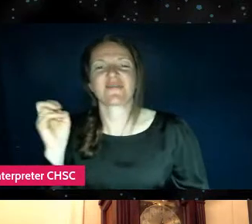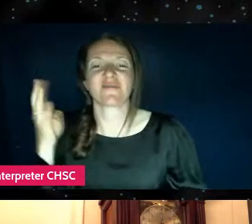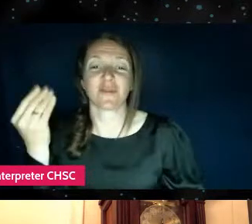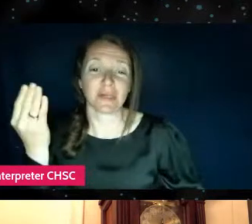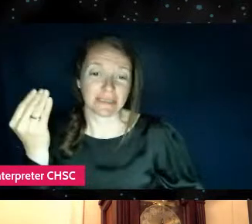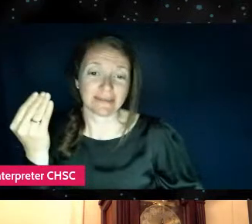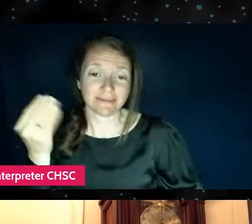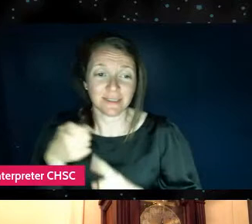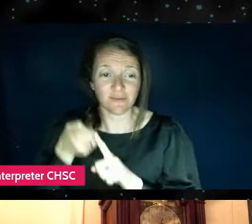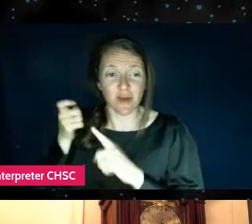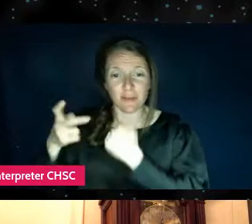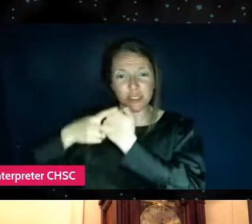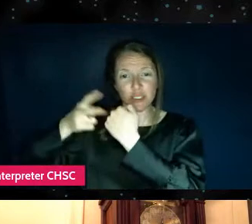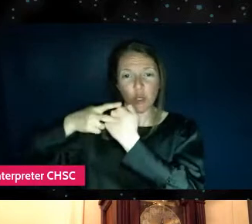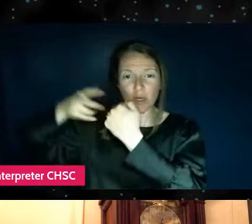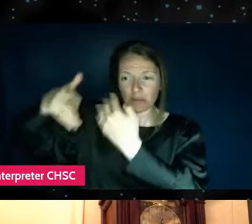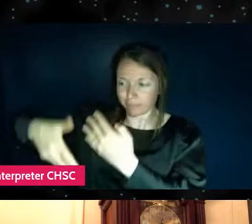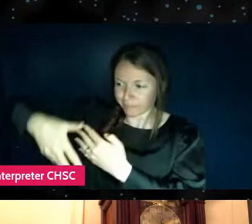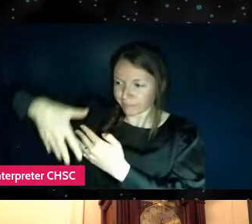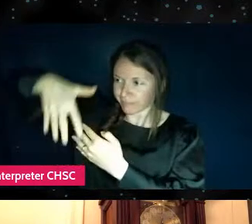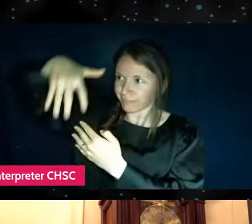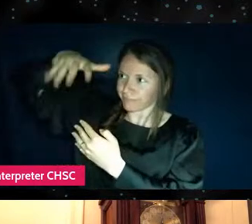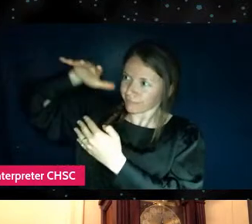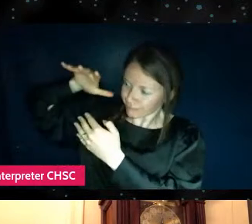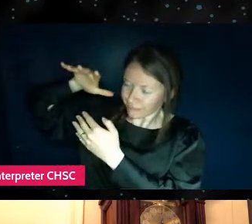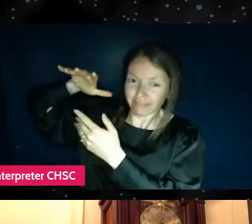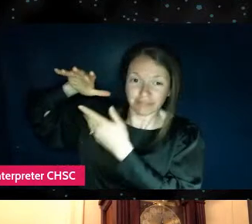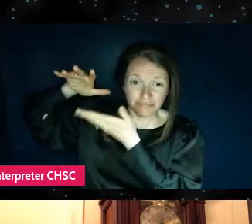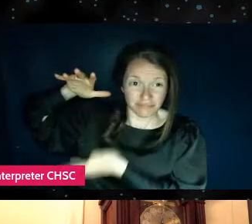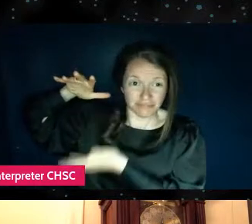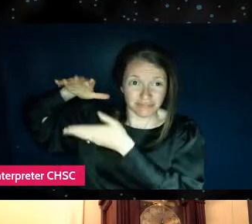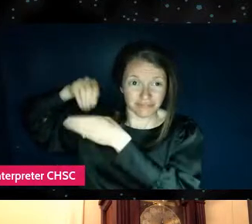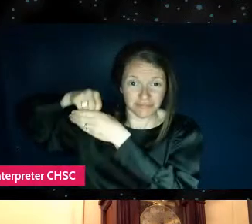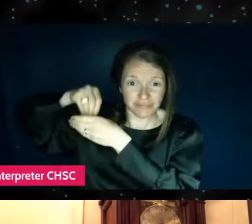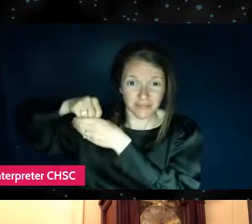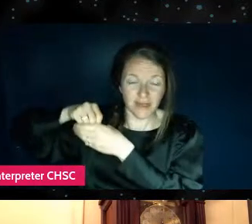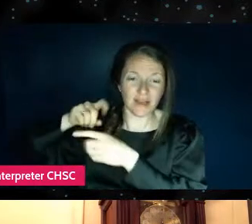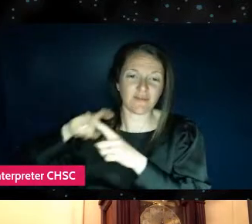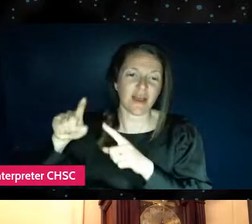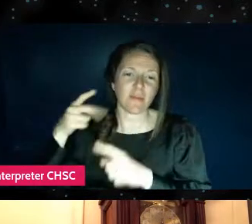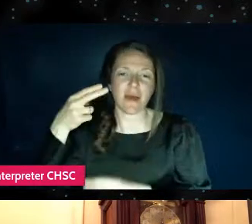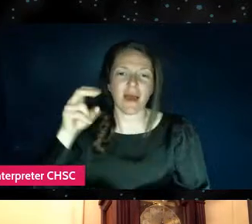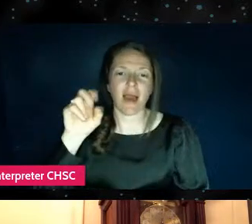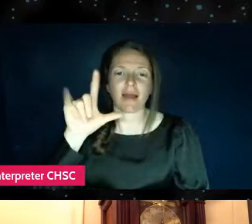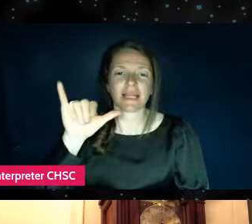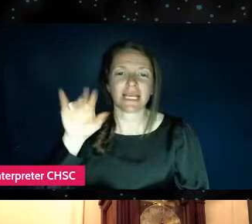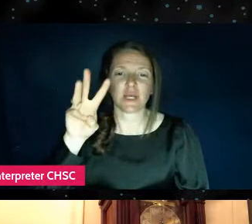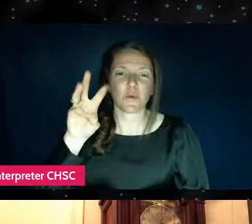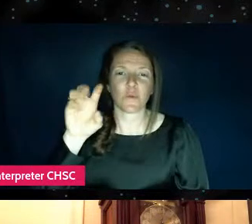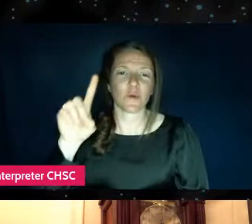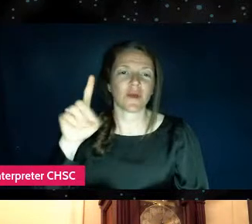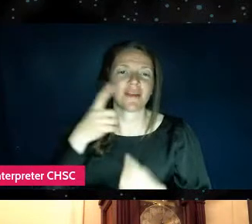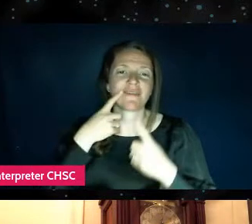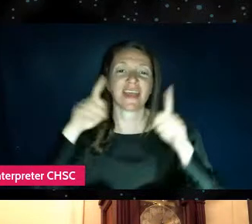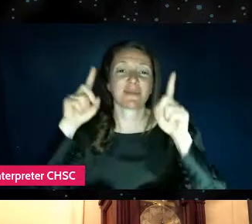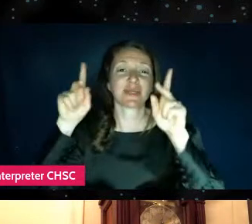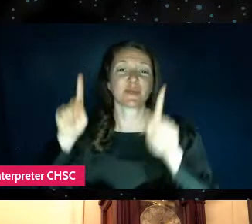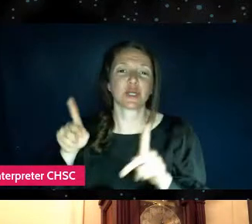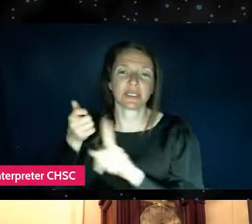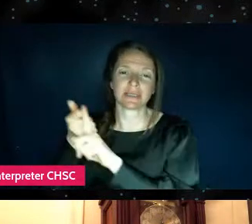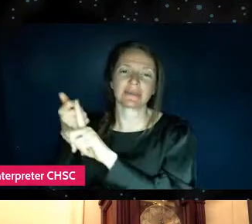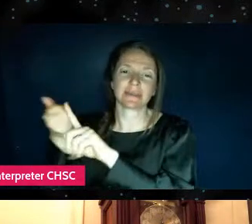out of a storage unit. And they came out of a storage unit from a very Hollywood famous person who had passed.